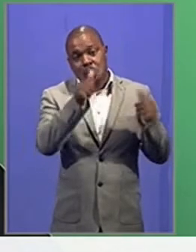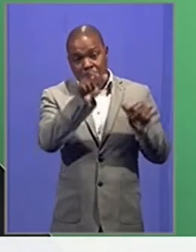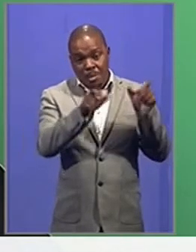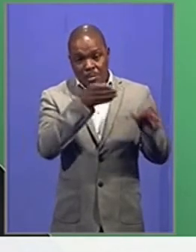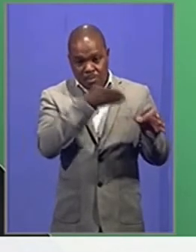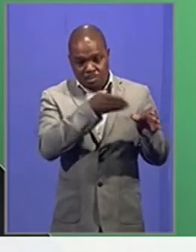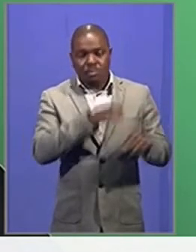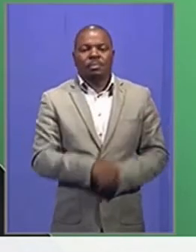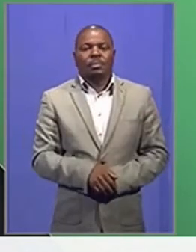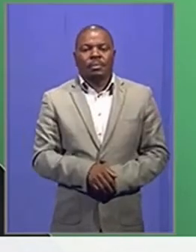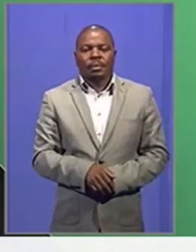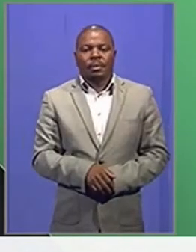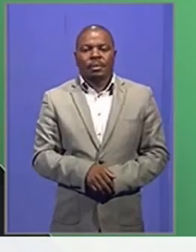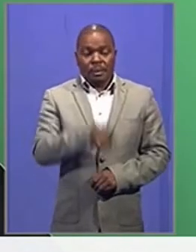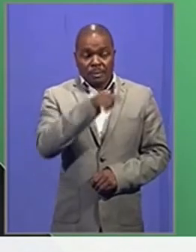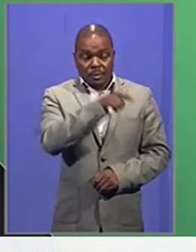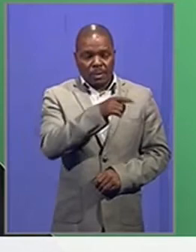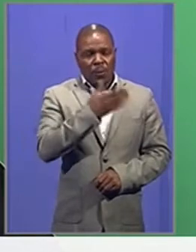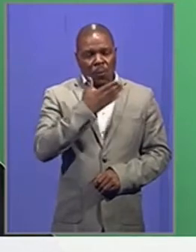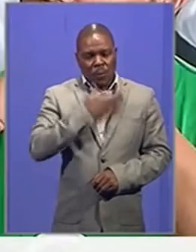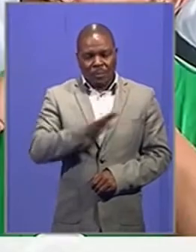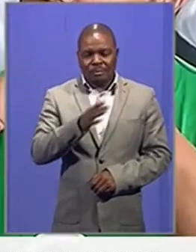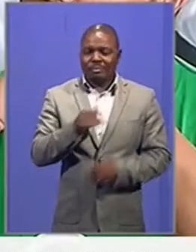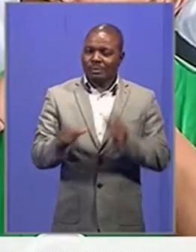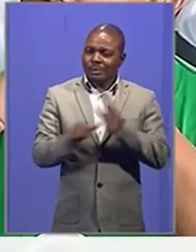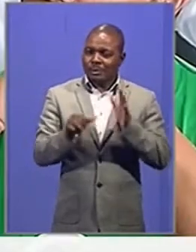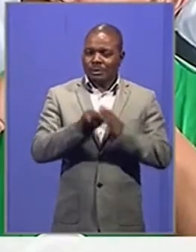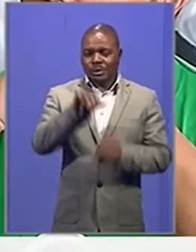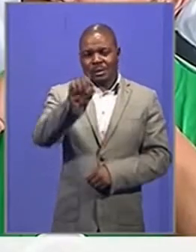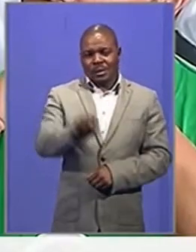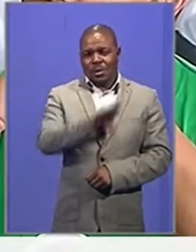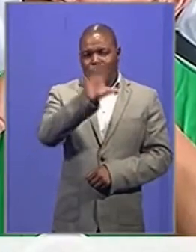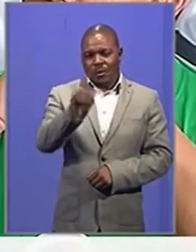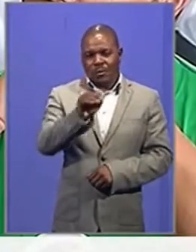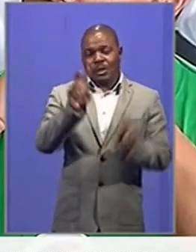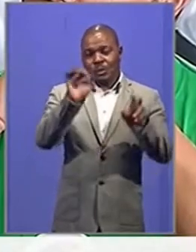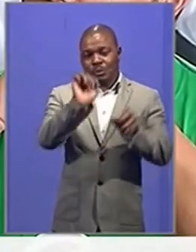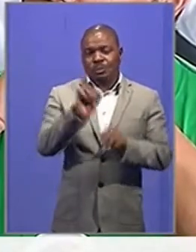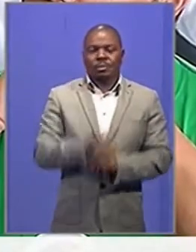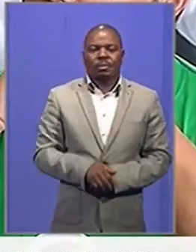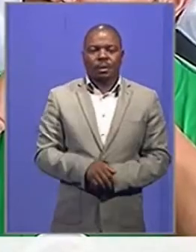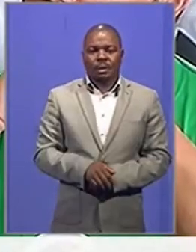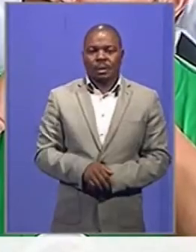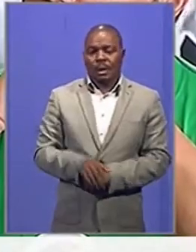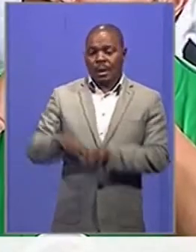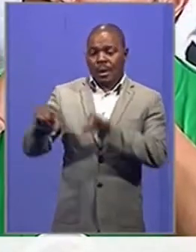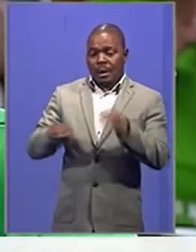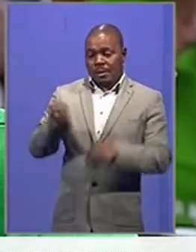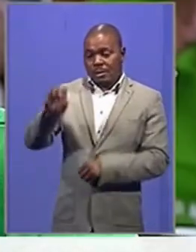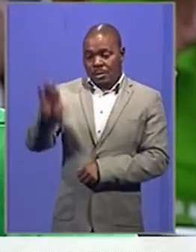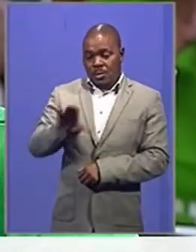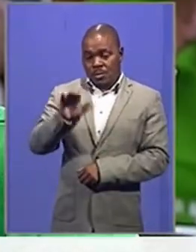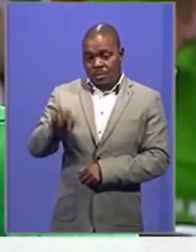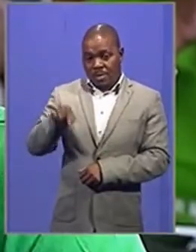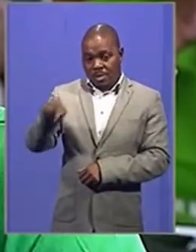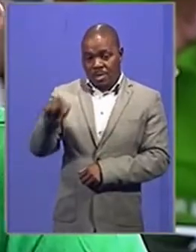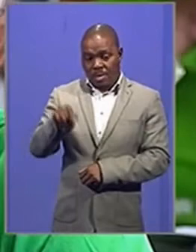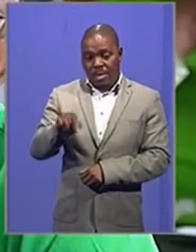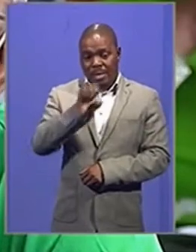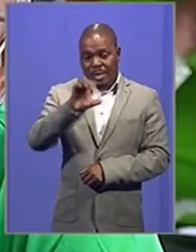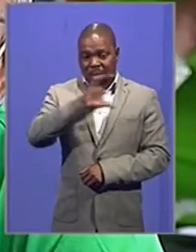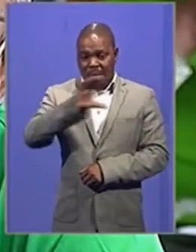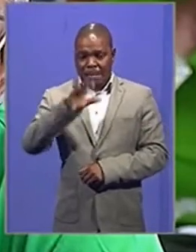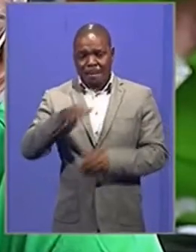prepared to put South Africa's interest first. Action SA ha ena botshehetsi bo boholo profenseng ena